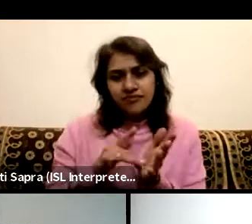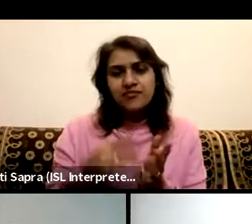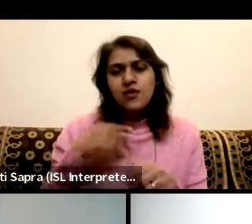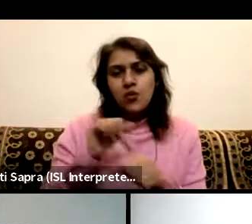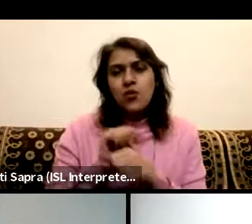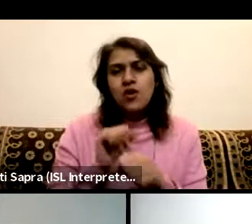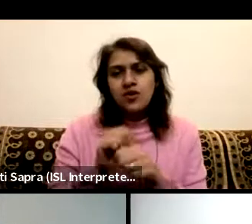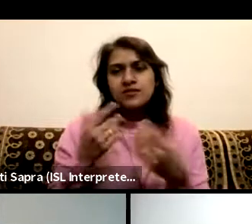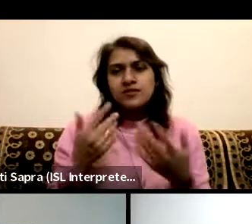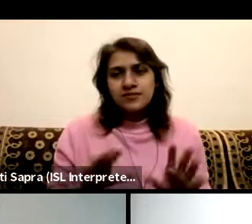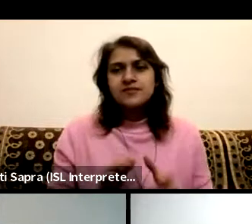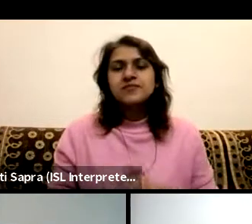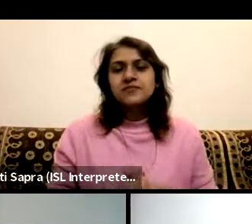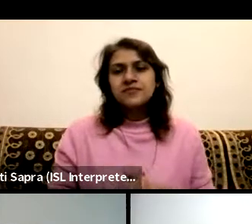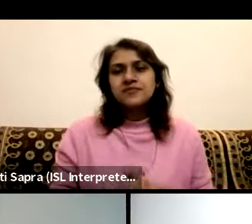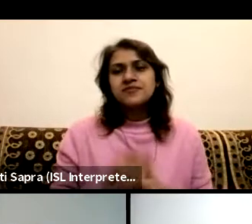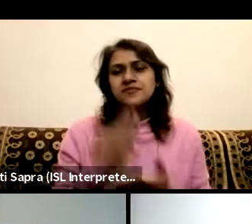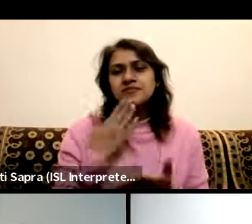Marman.